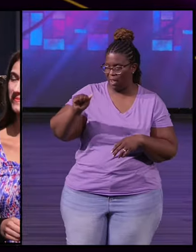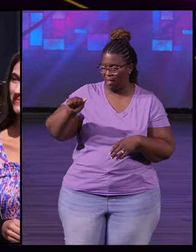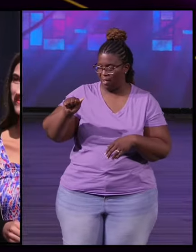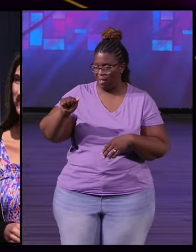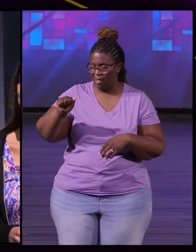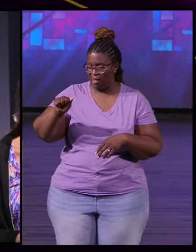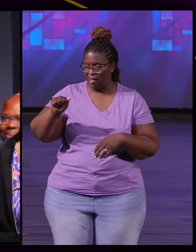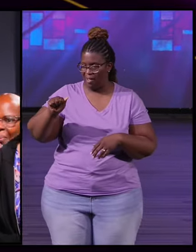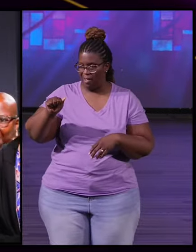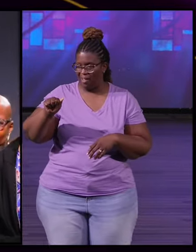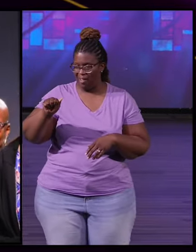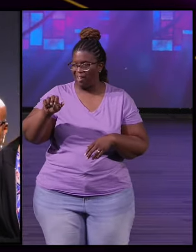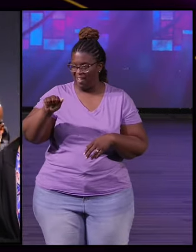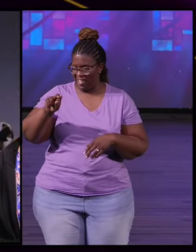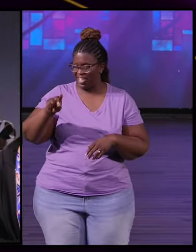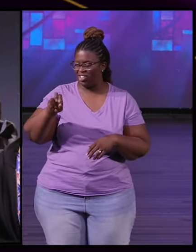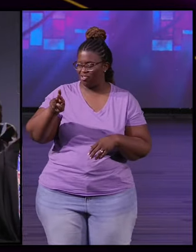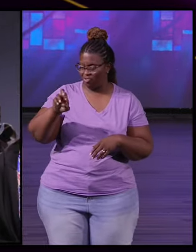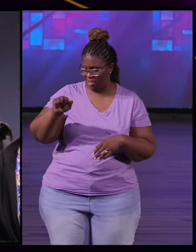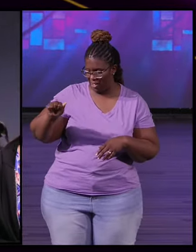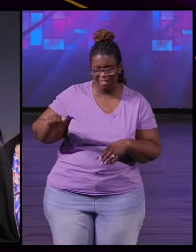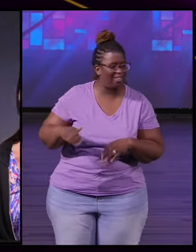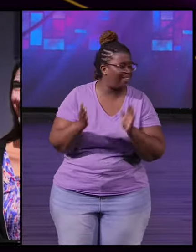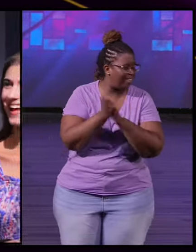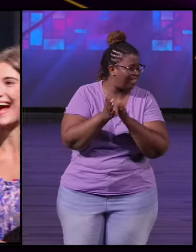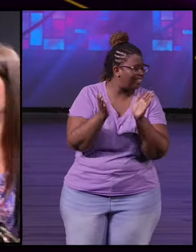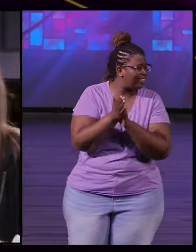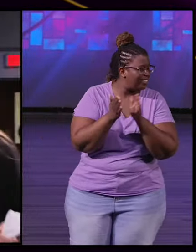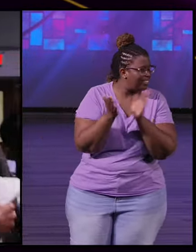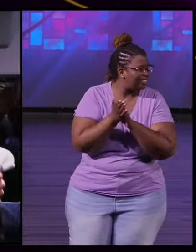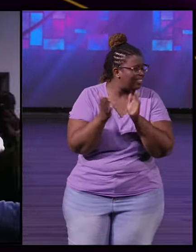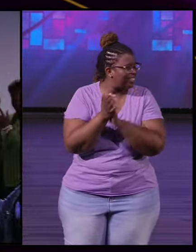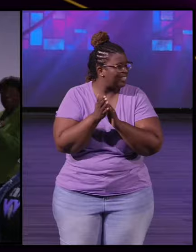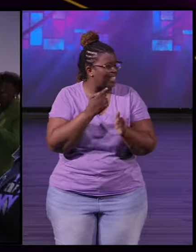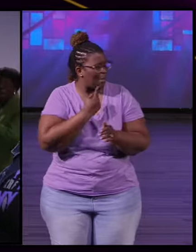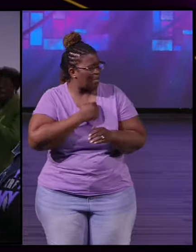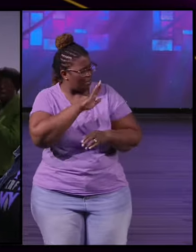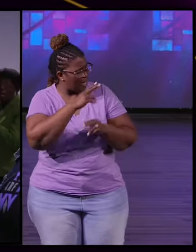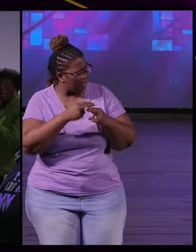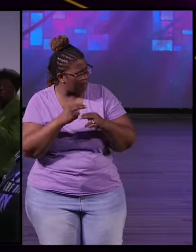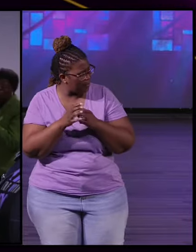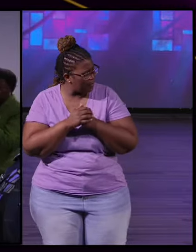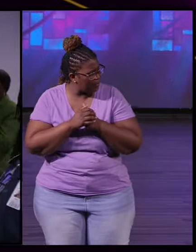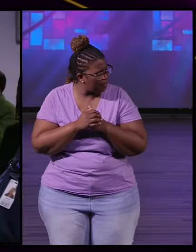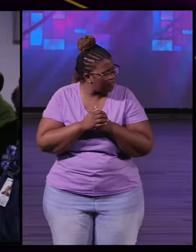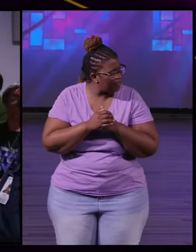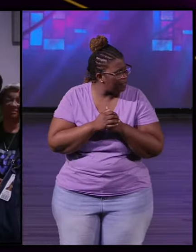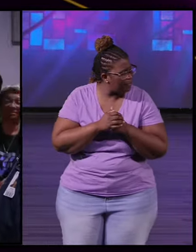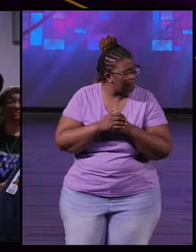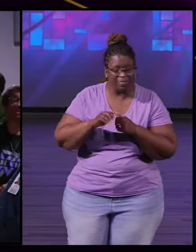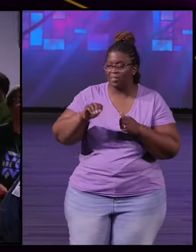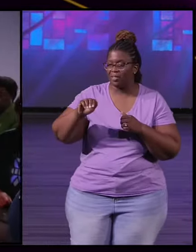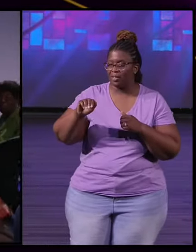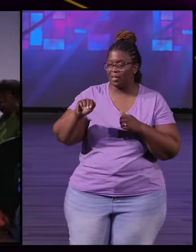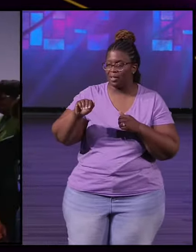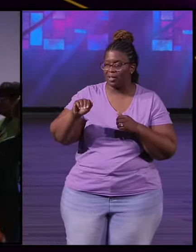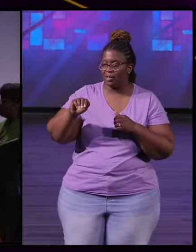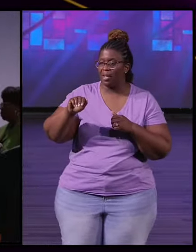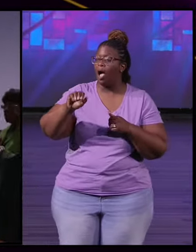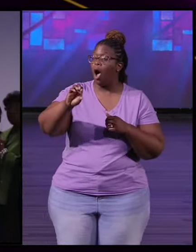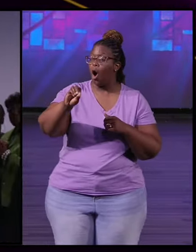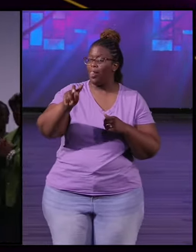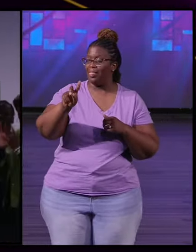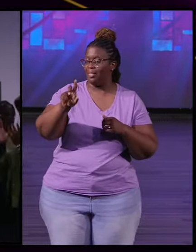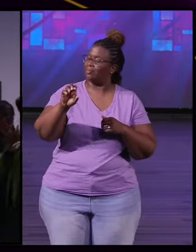Welcome. Can we celebrate Andrea, y'all? Come on. Hey. Tell me your name. Olivia. Y'all, this is Sister